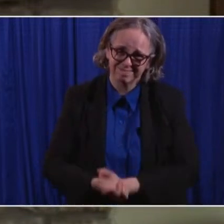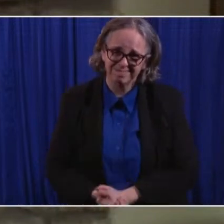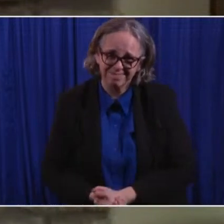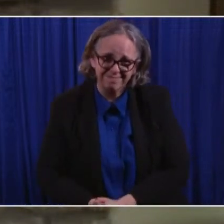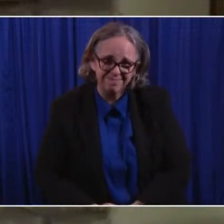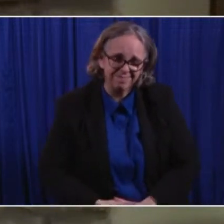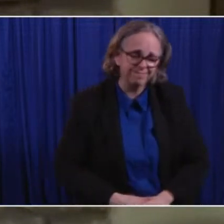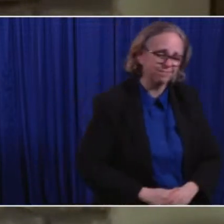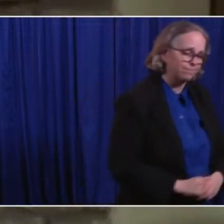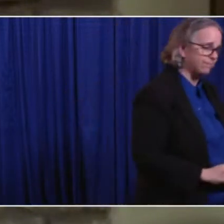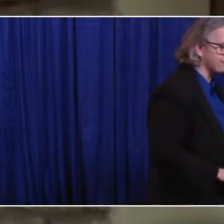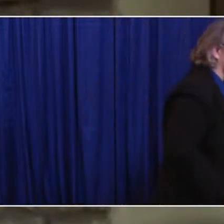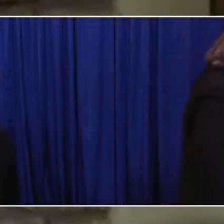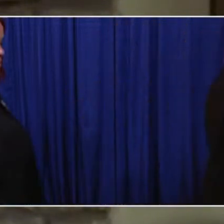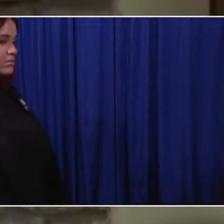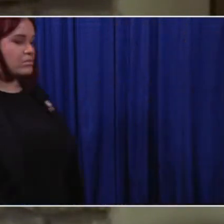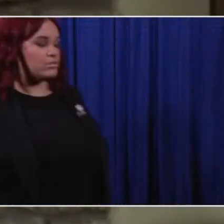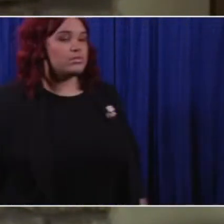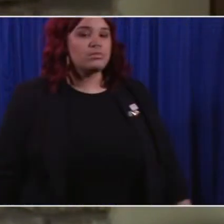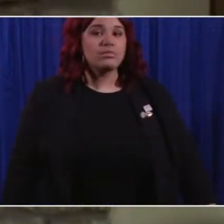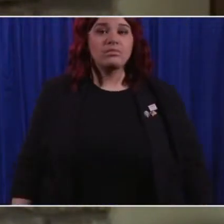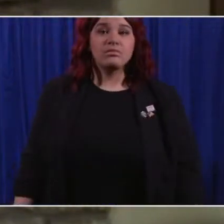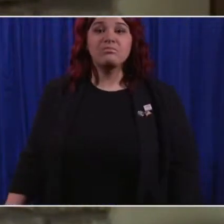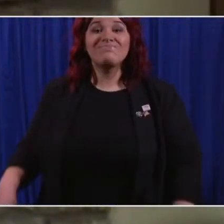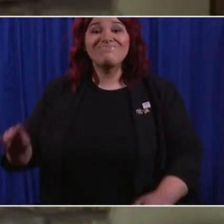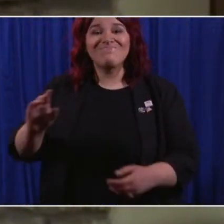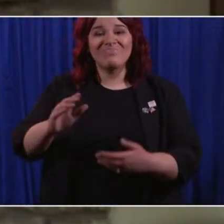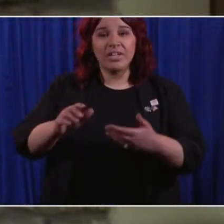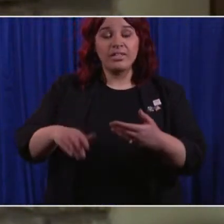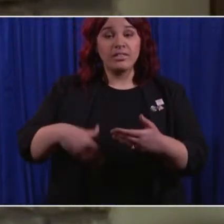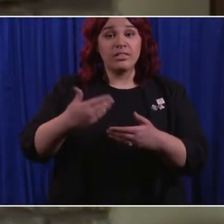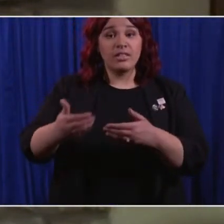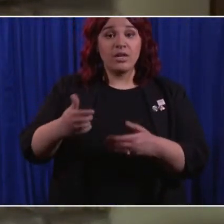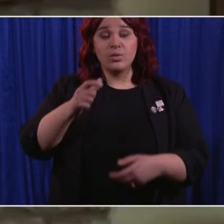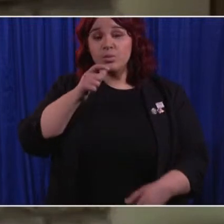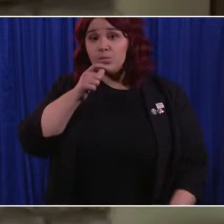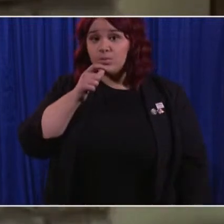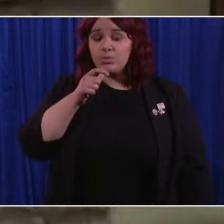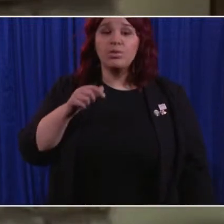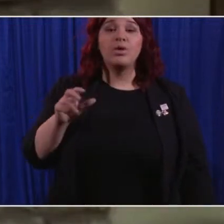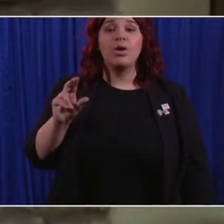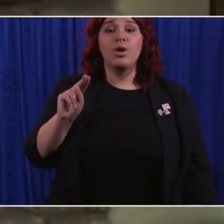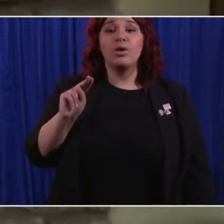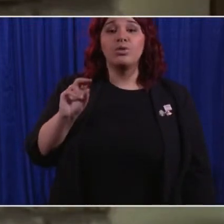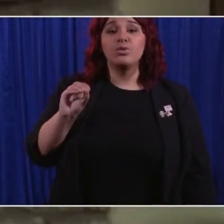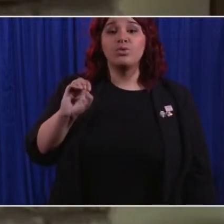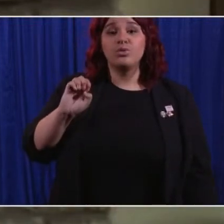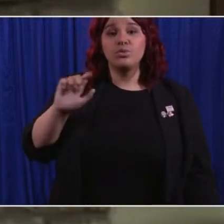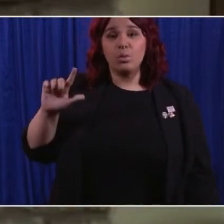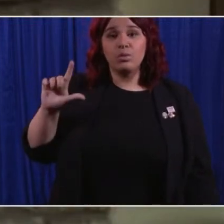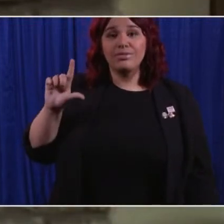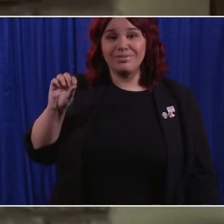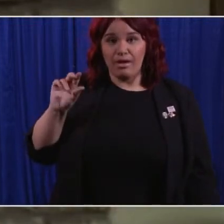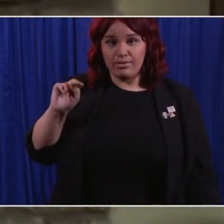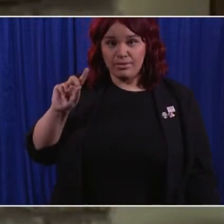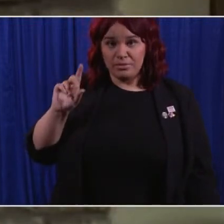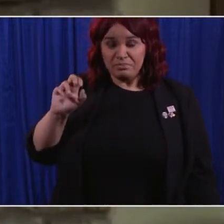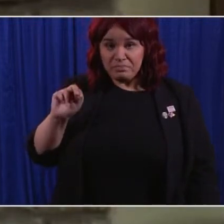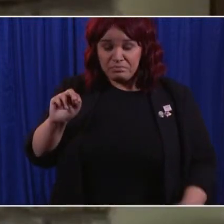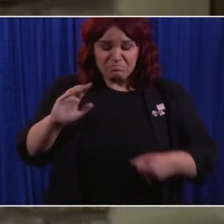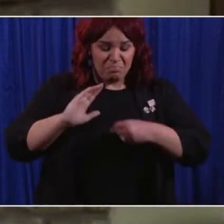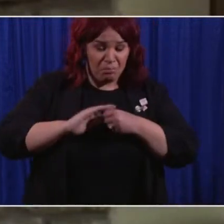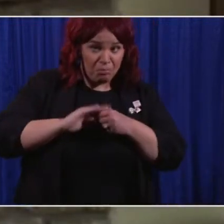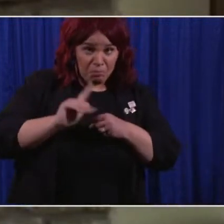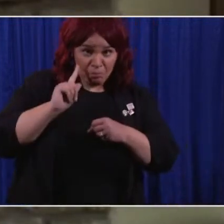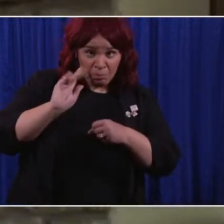Next question is from Noah Blundo at Hannah News Service. Good afternoon. Can you hear me? I can indeed.